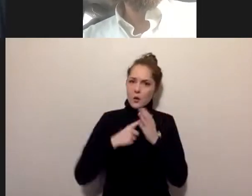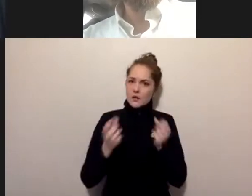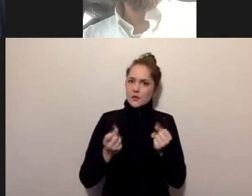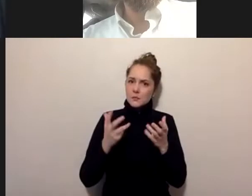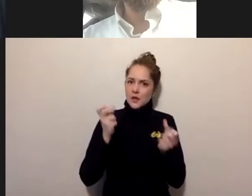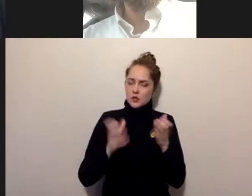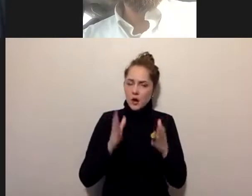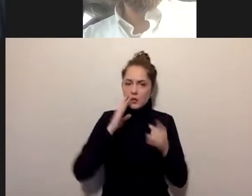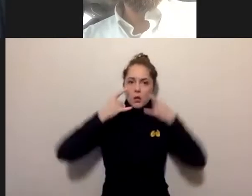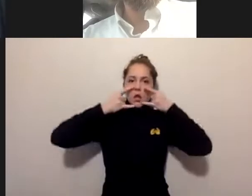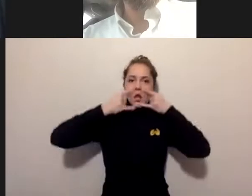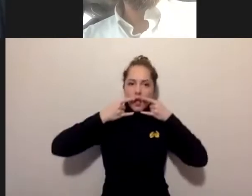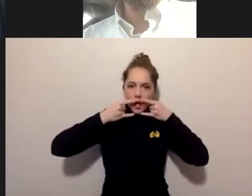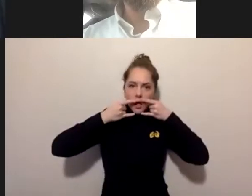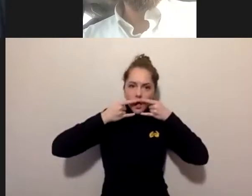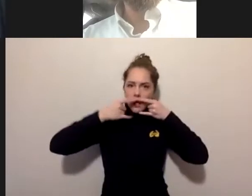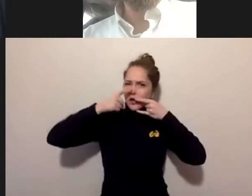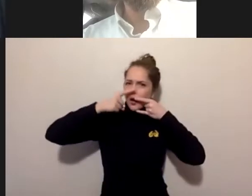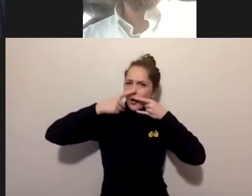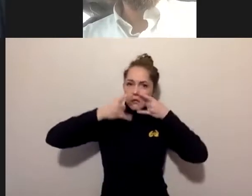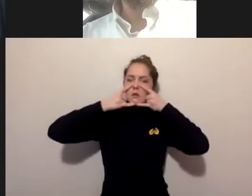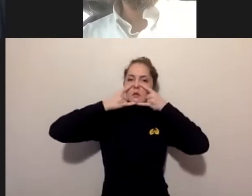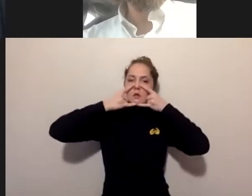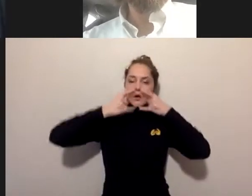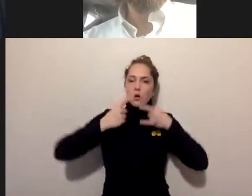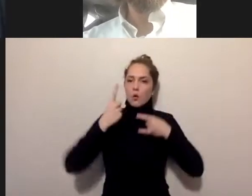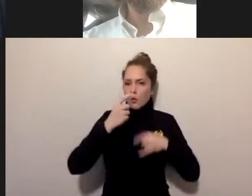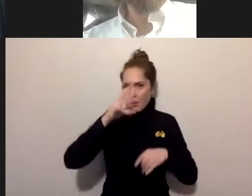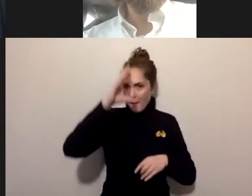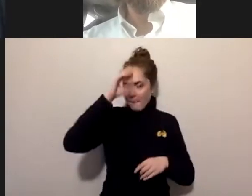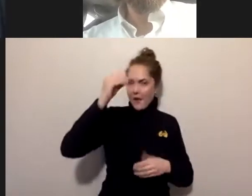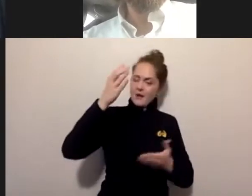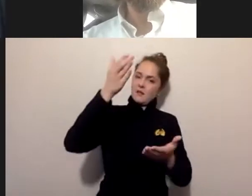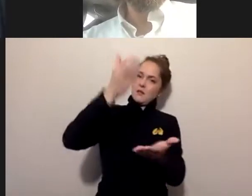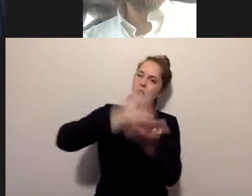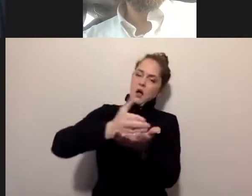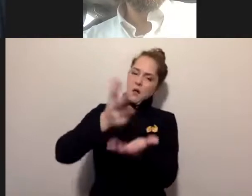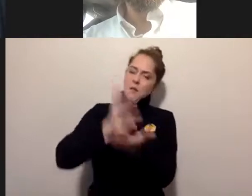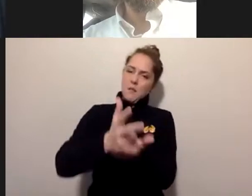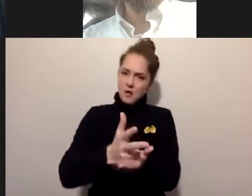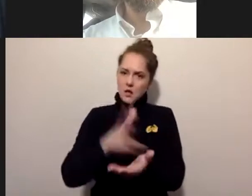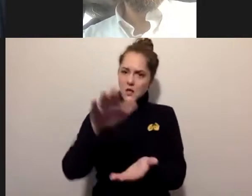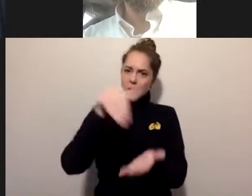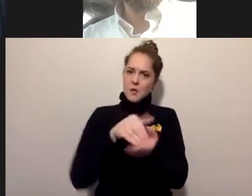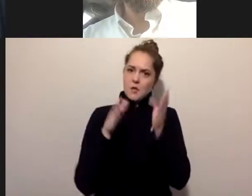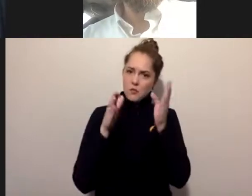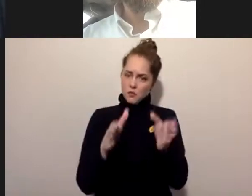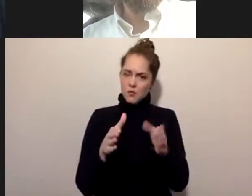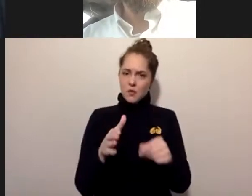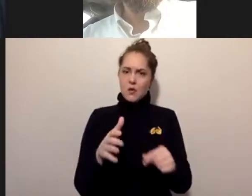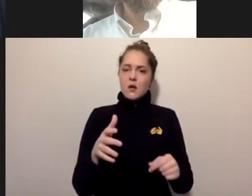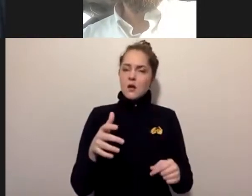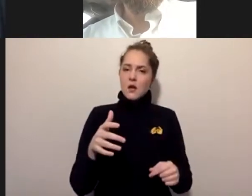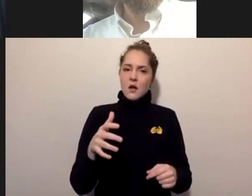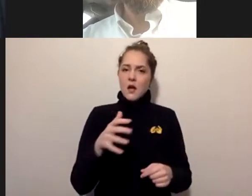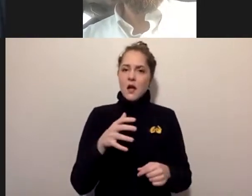cab drivers use the same thing too. And one guy stopped in the middle of the street. I was kind of middle of the street, get a cage in the middle of the street,